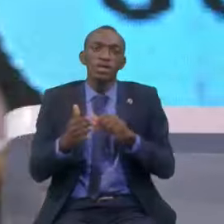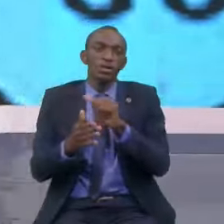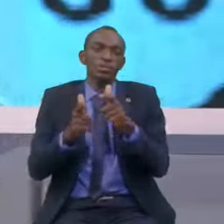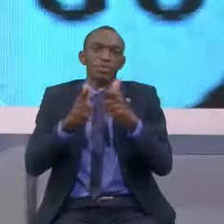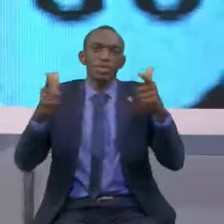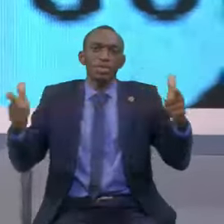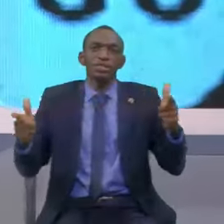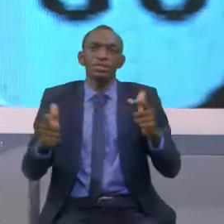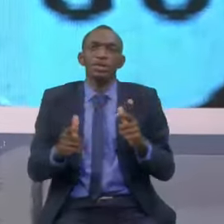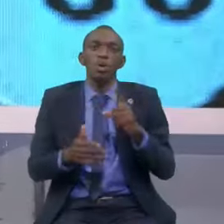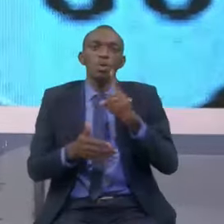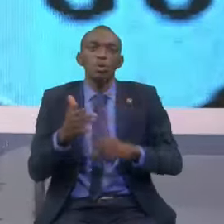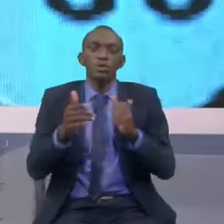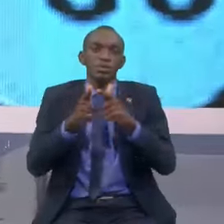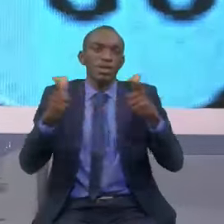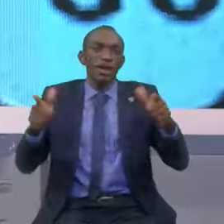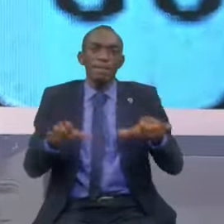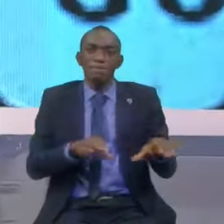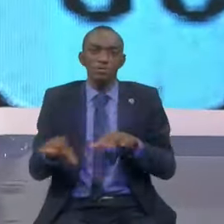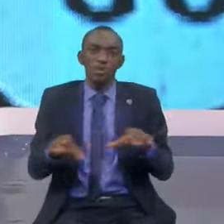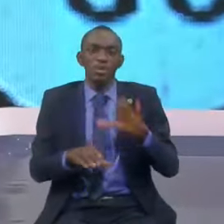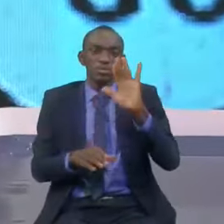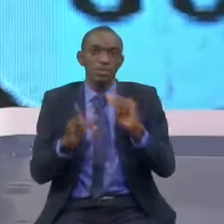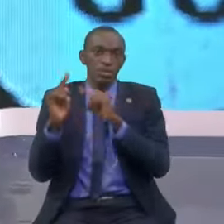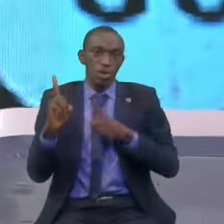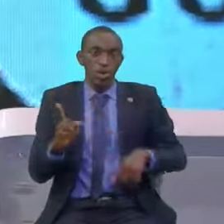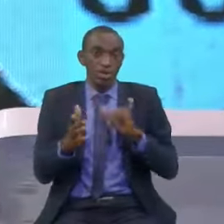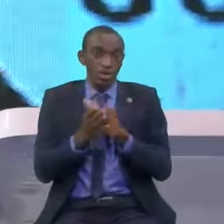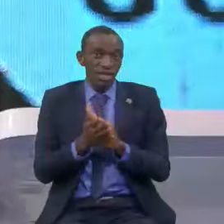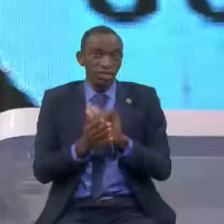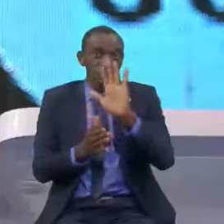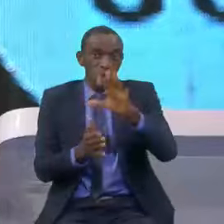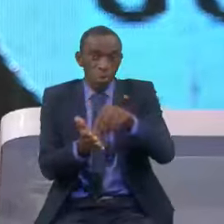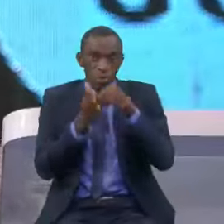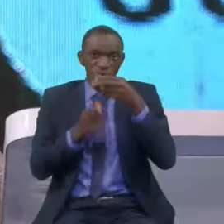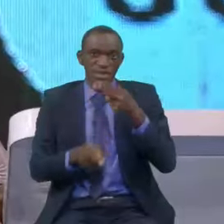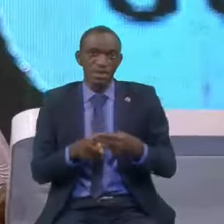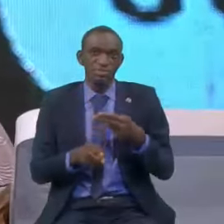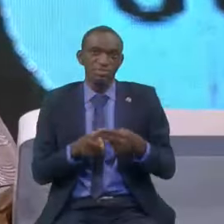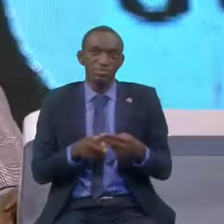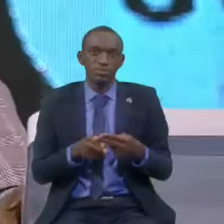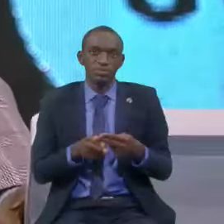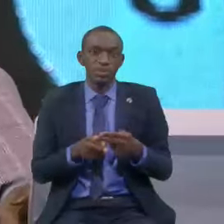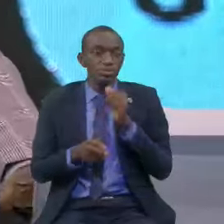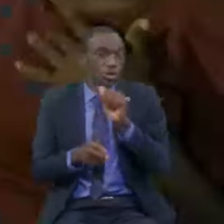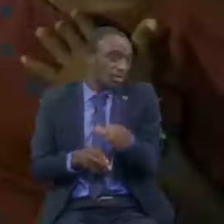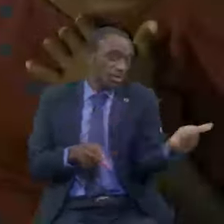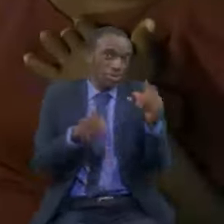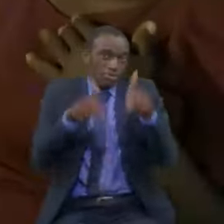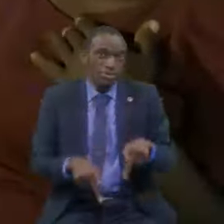Lord. That your own name, not another person's name, your